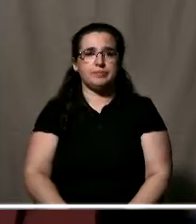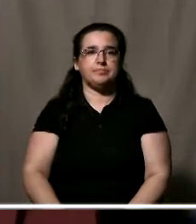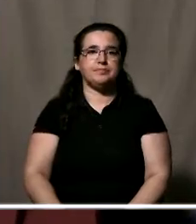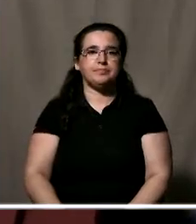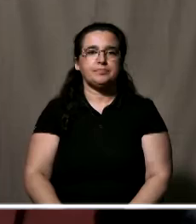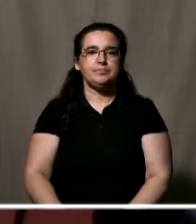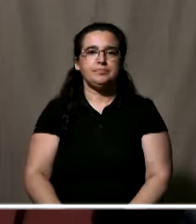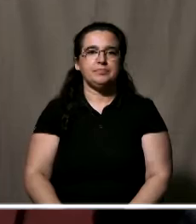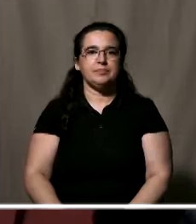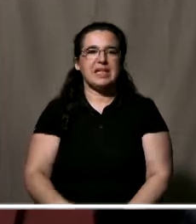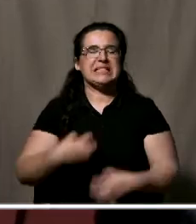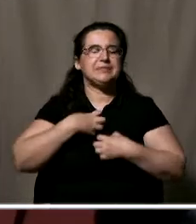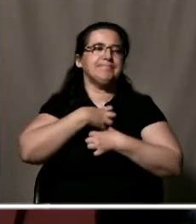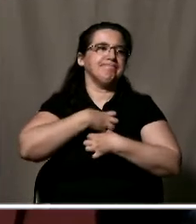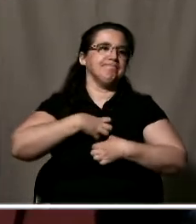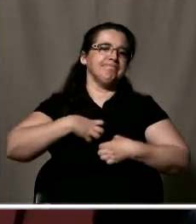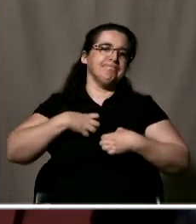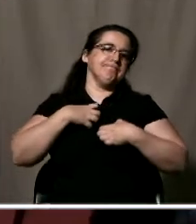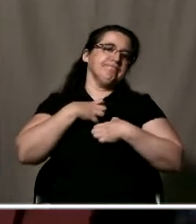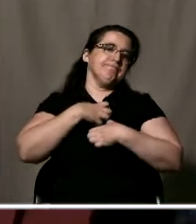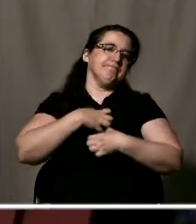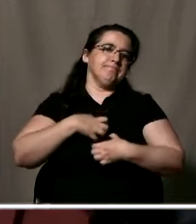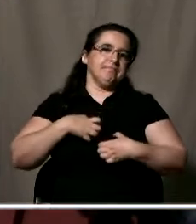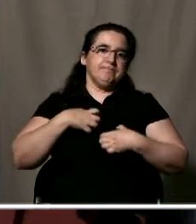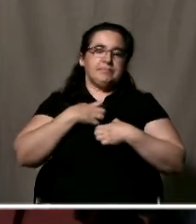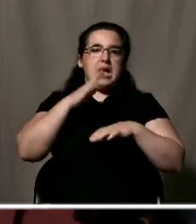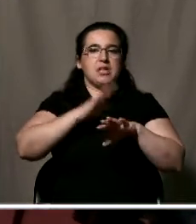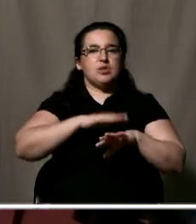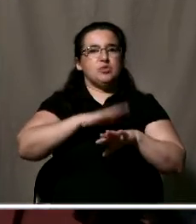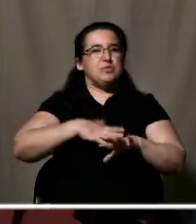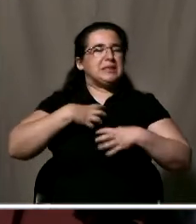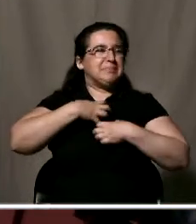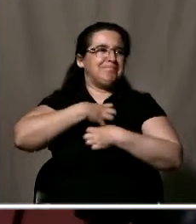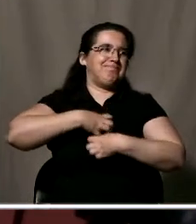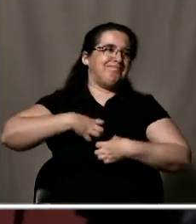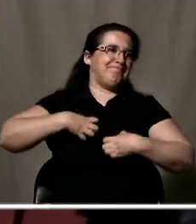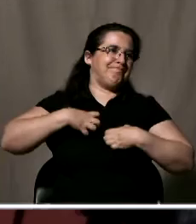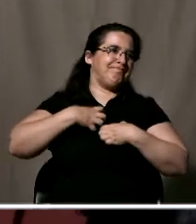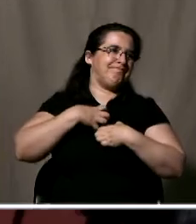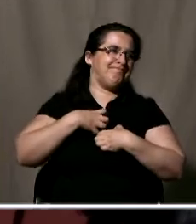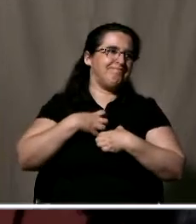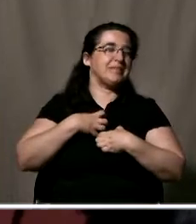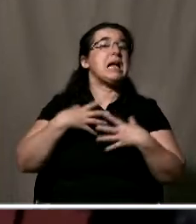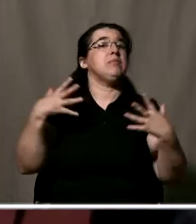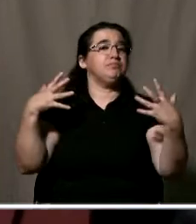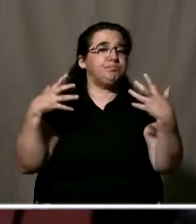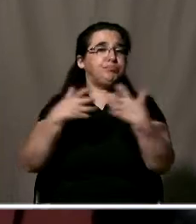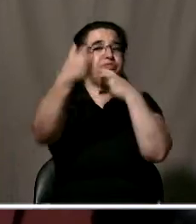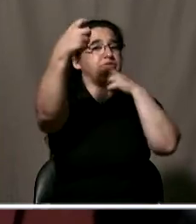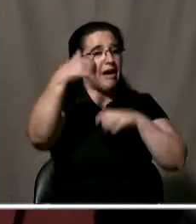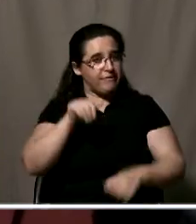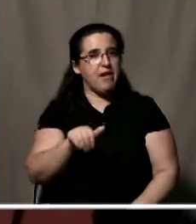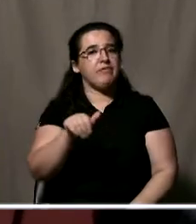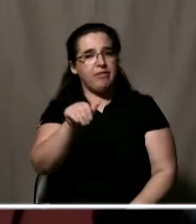so consumed with guilt. E ficamos tão consumidos pela culpa you're gonna crash. Que vamos ter um acidente. Looking